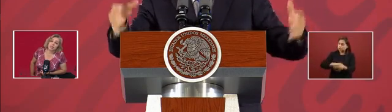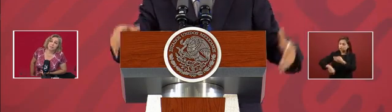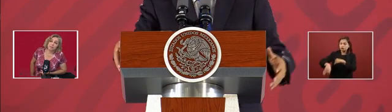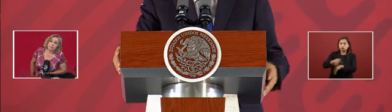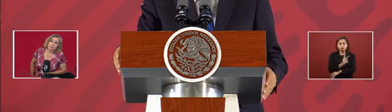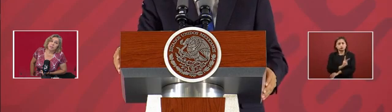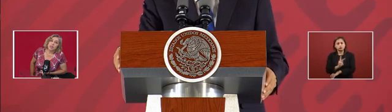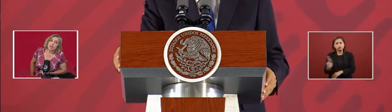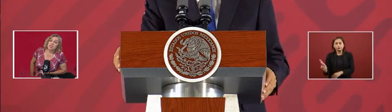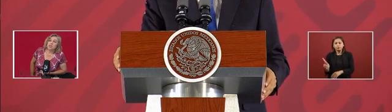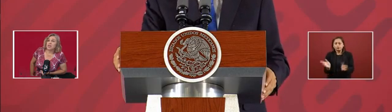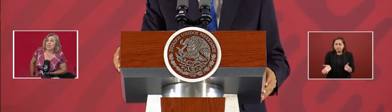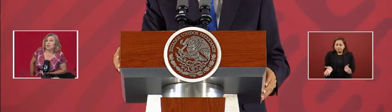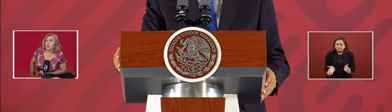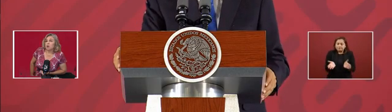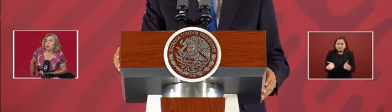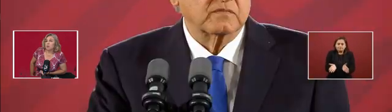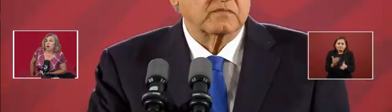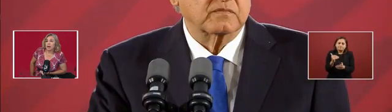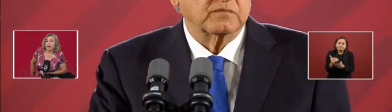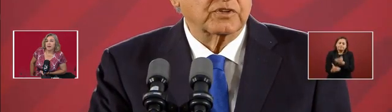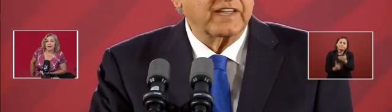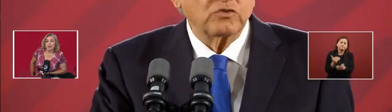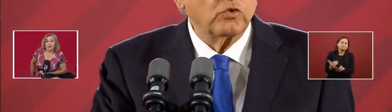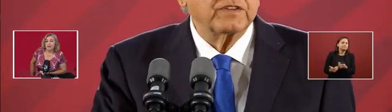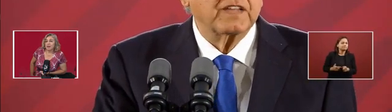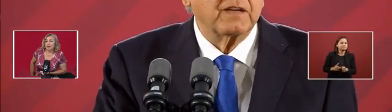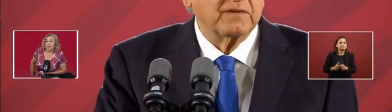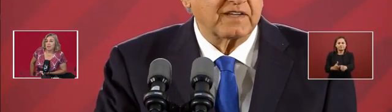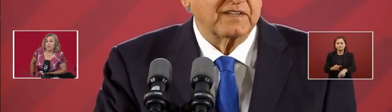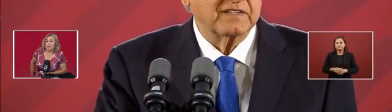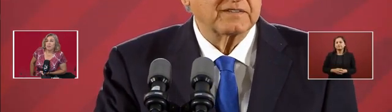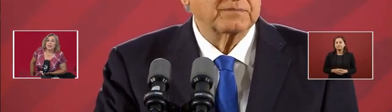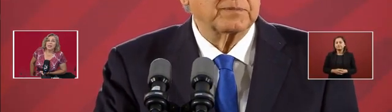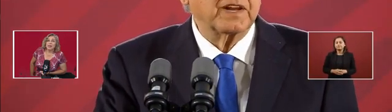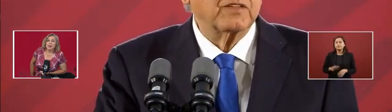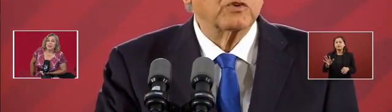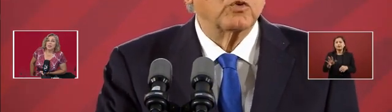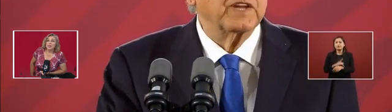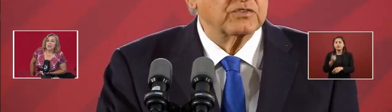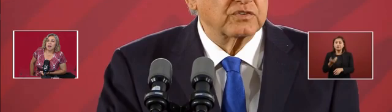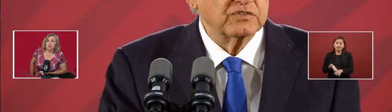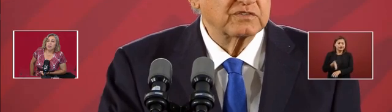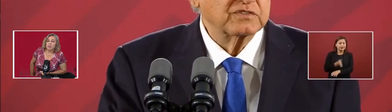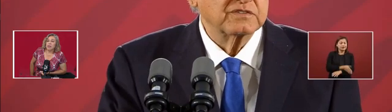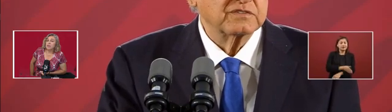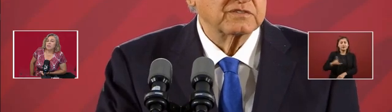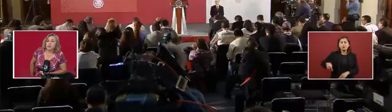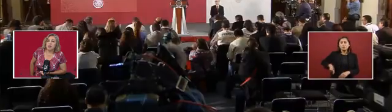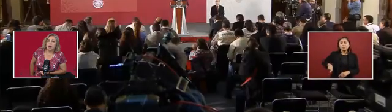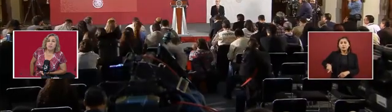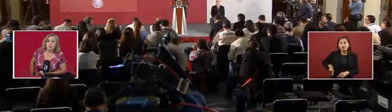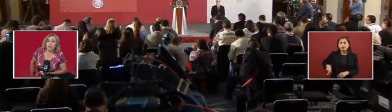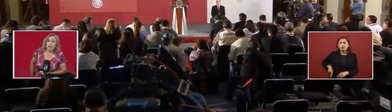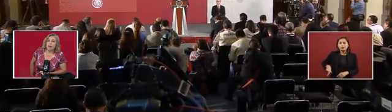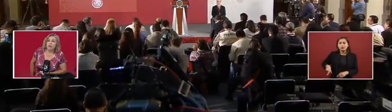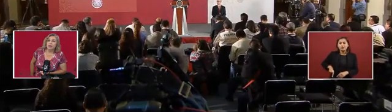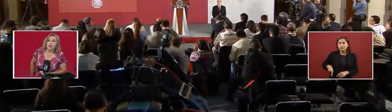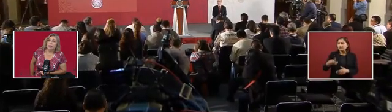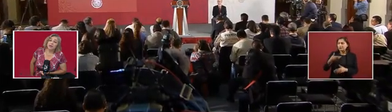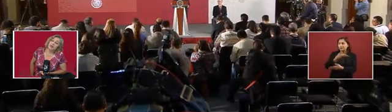to political reasons o para defender or intereses to defend their own selfish de interests grupos, of económicos.